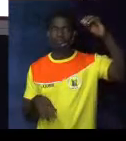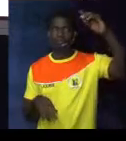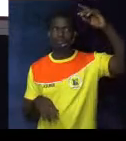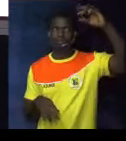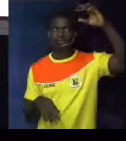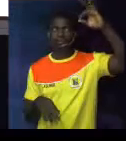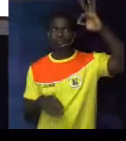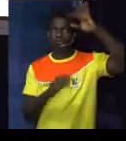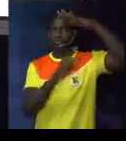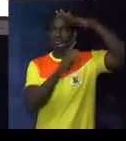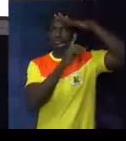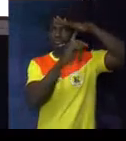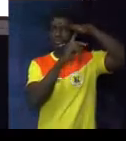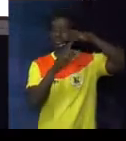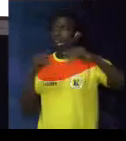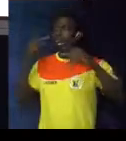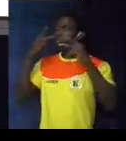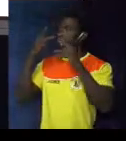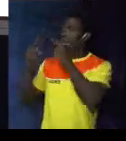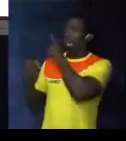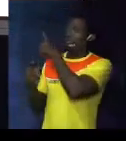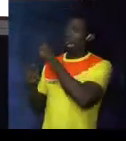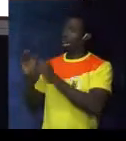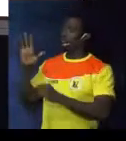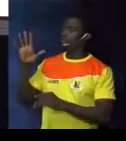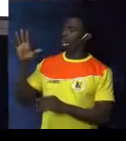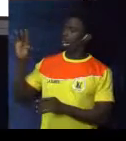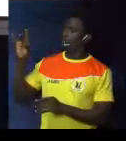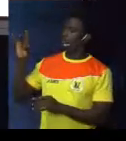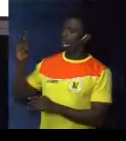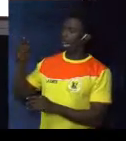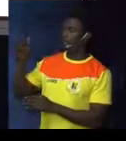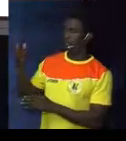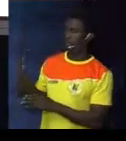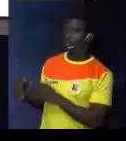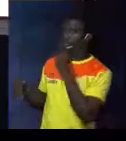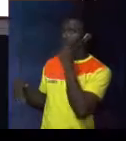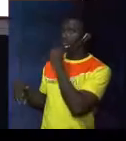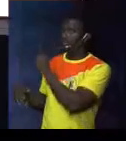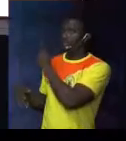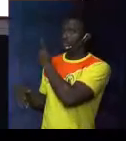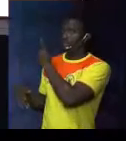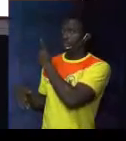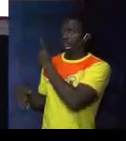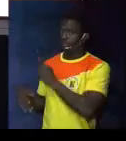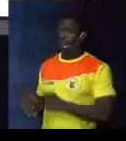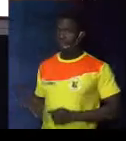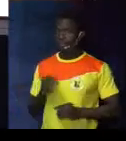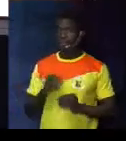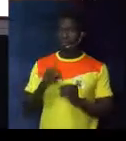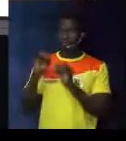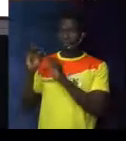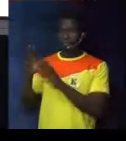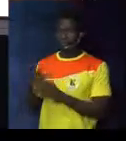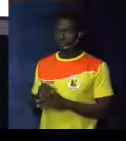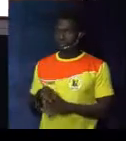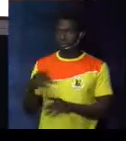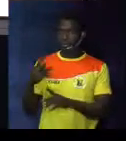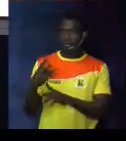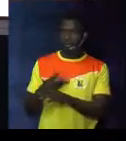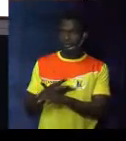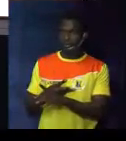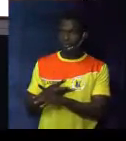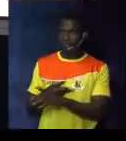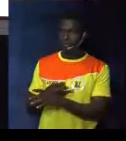on the side 58. Then I draw a line in between each number like this. And of course, since I'm going to be putting 2 digits in each box,